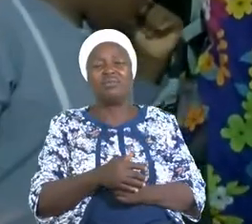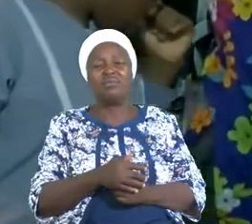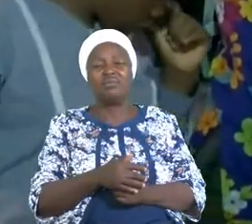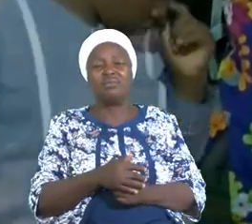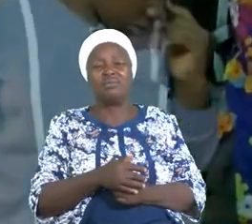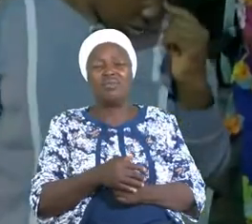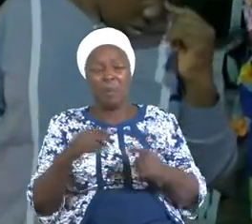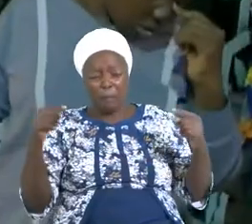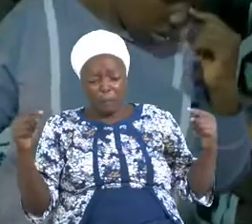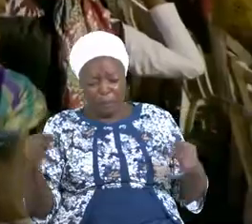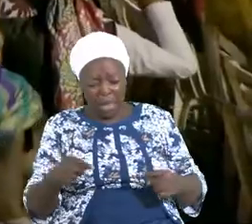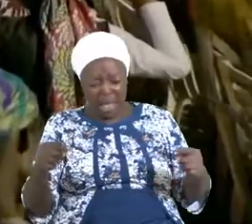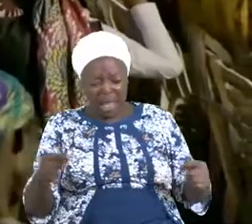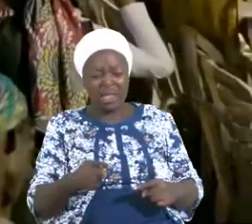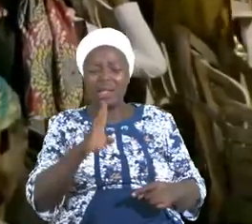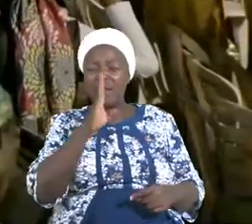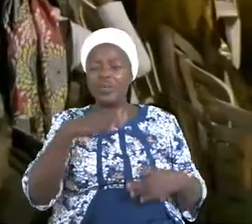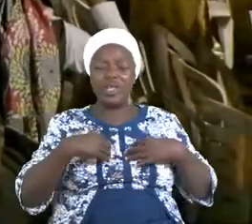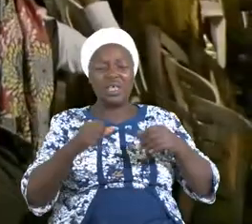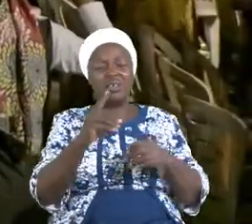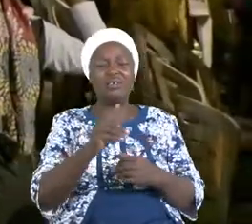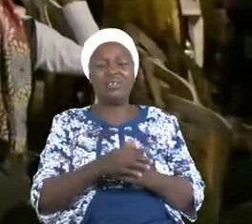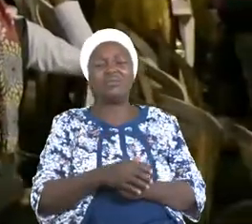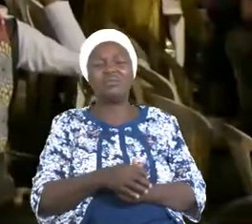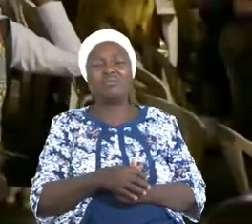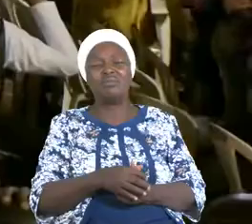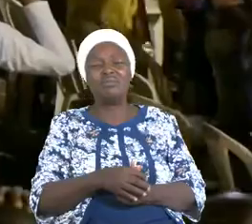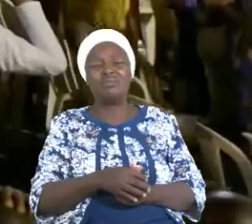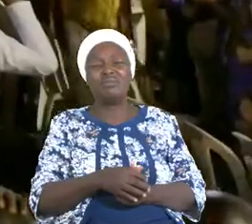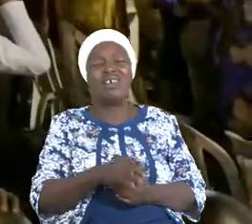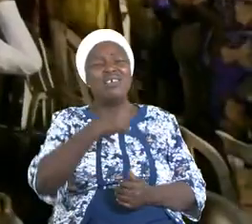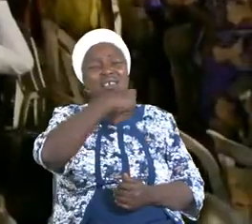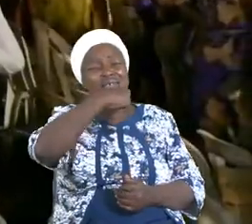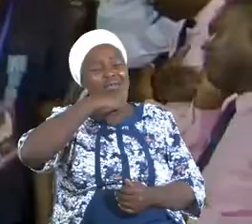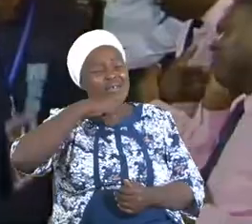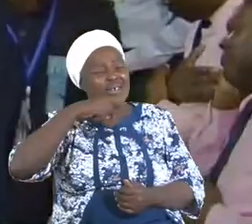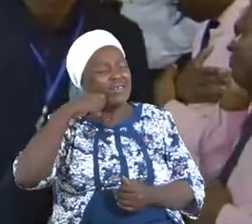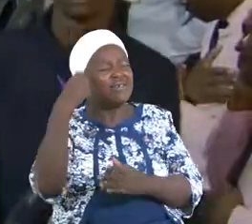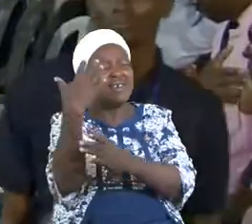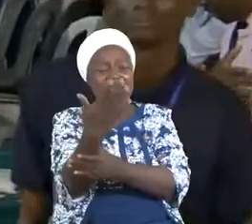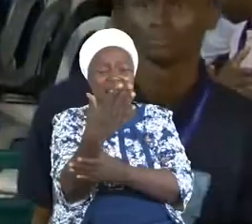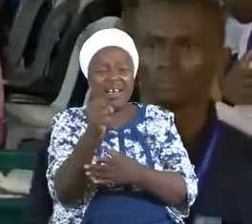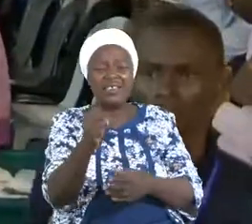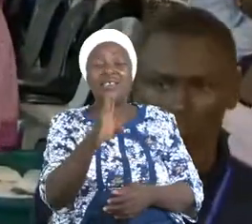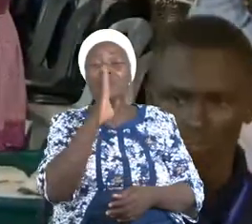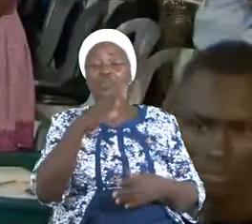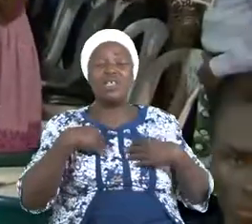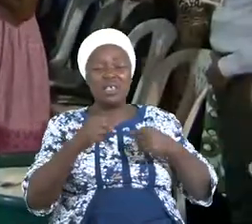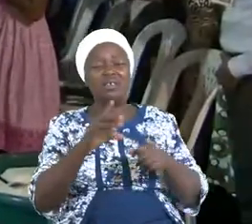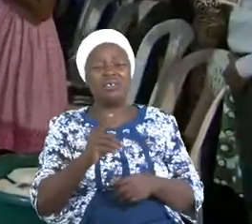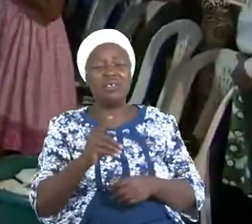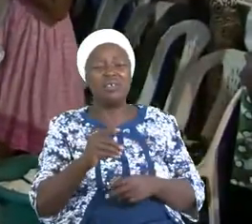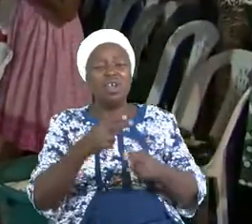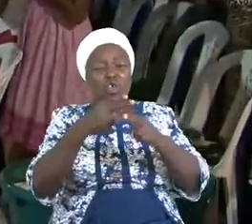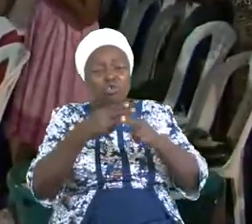Arthritis, be healed. Amen. Withered hands, be healed. Amen. Short